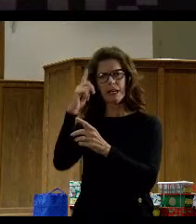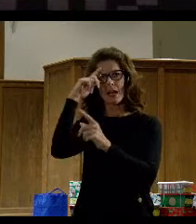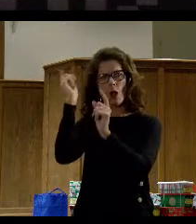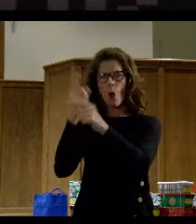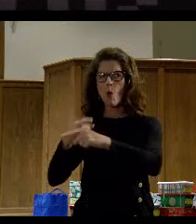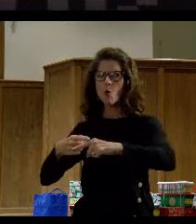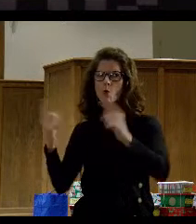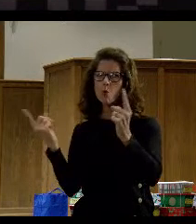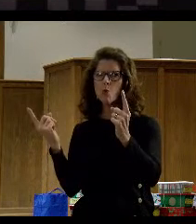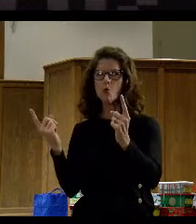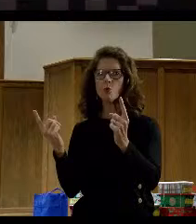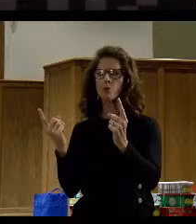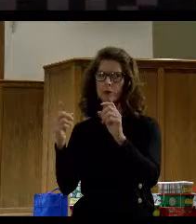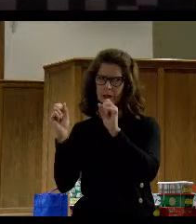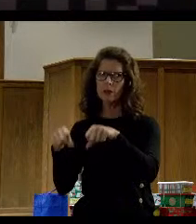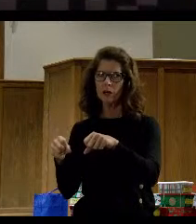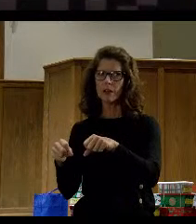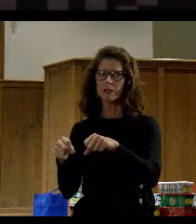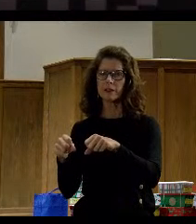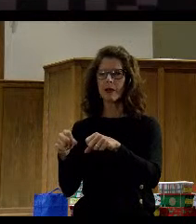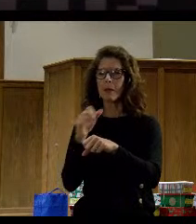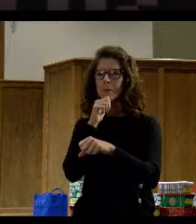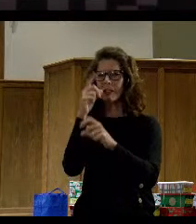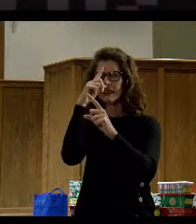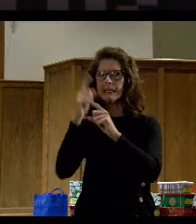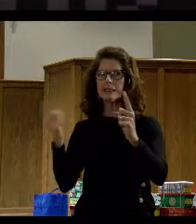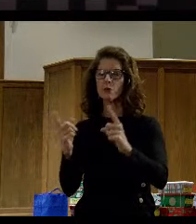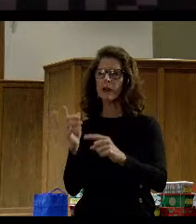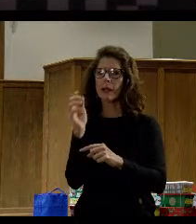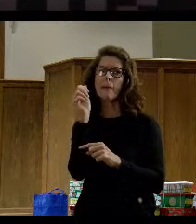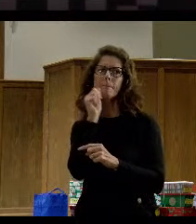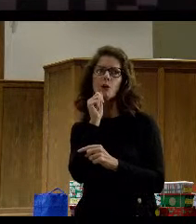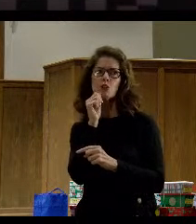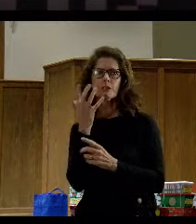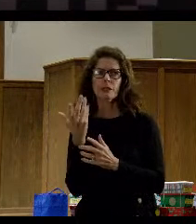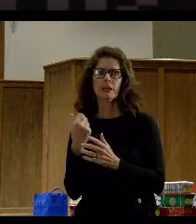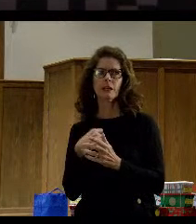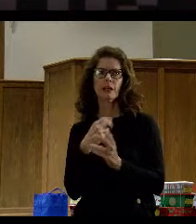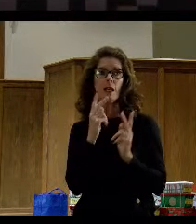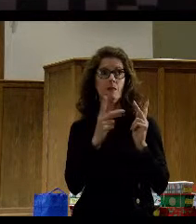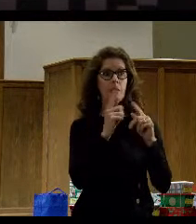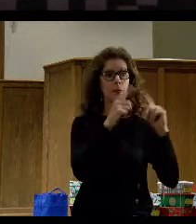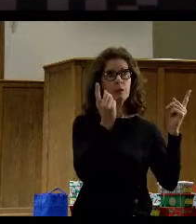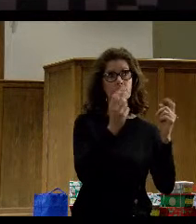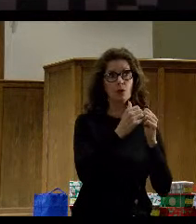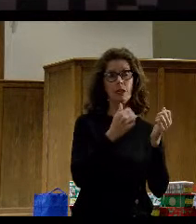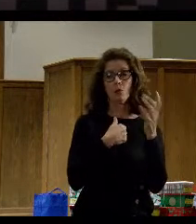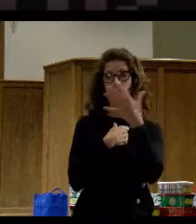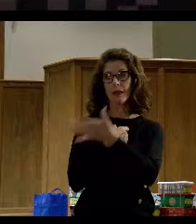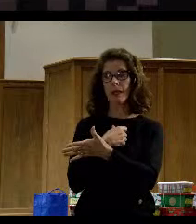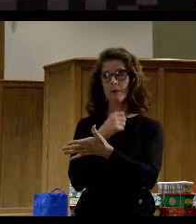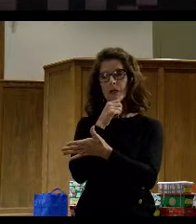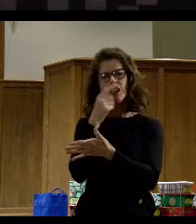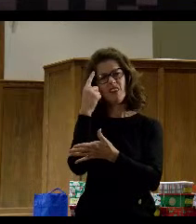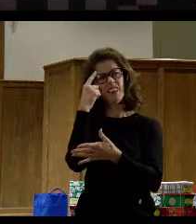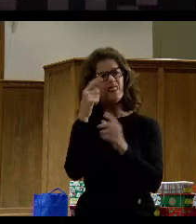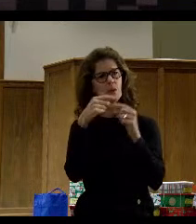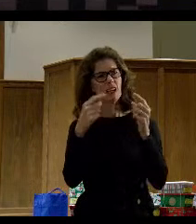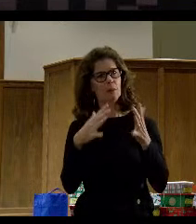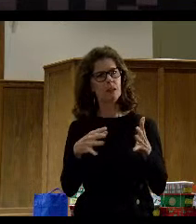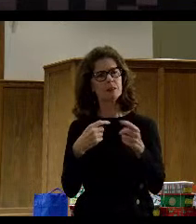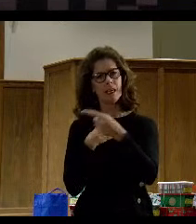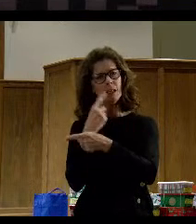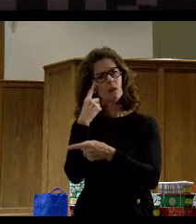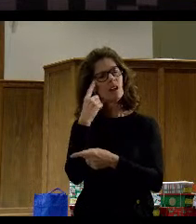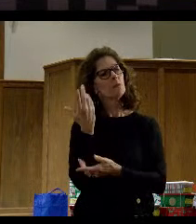even passionately, but never personally. When people disagreed with him, he never thought of them as enemies. He simply thought, well, they don't